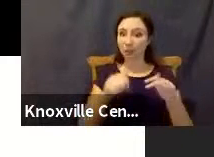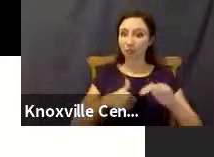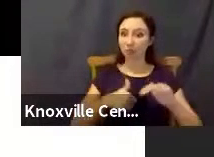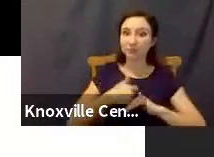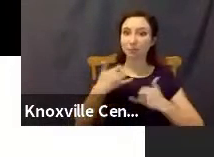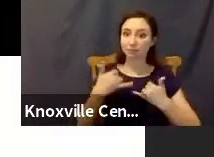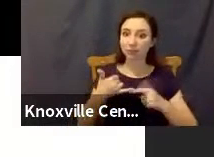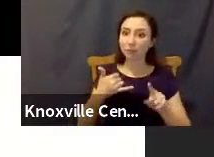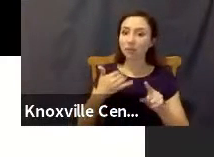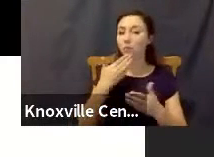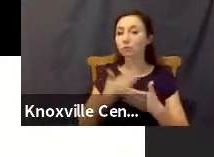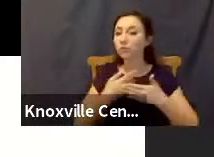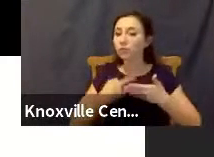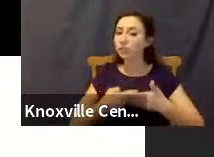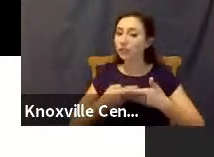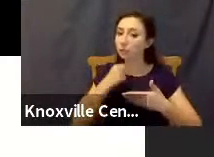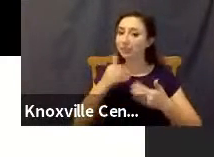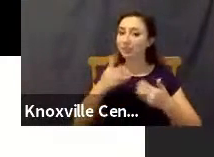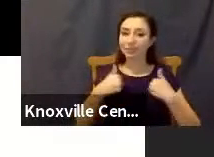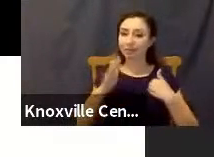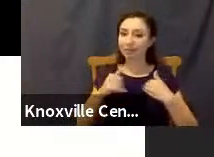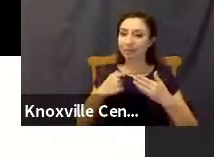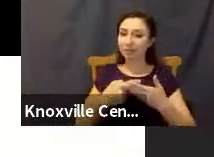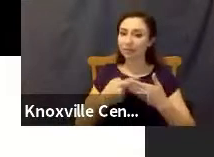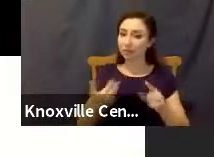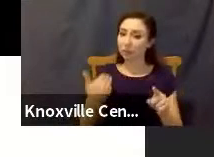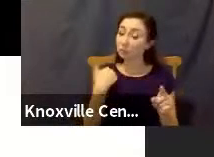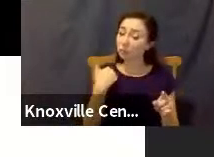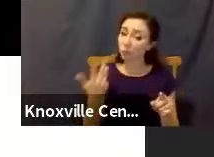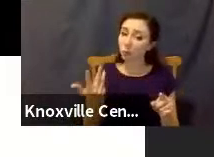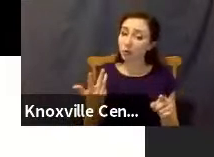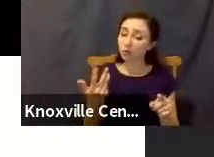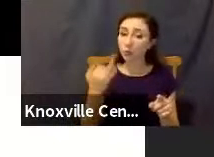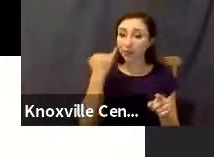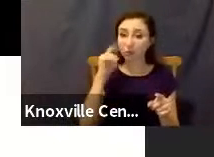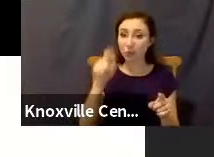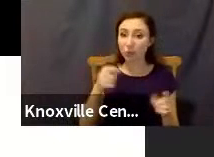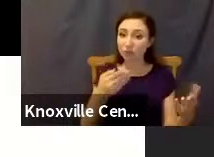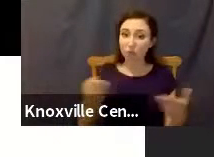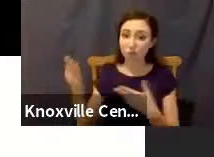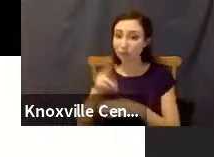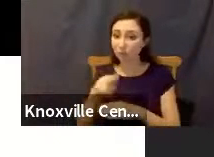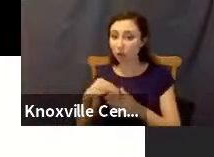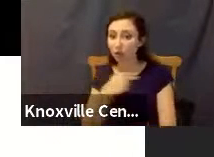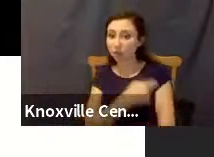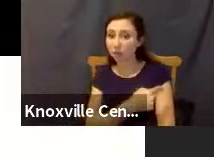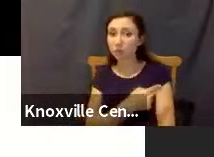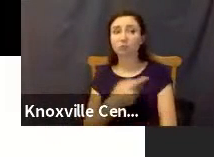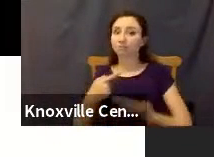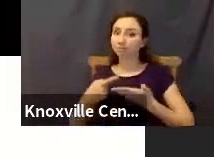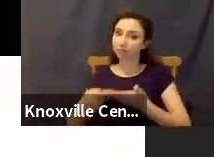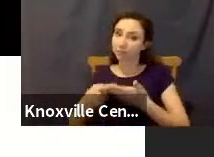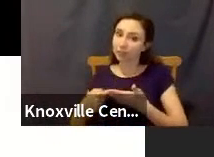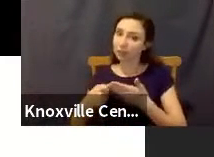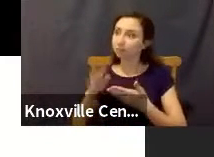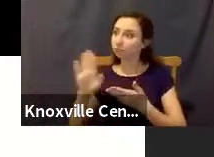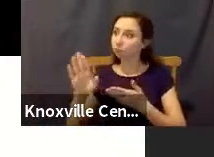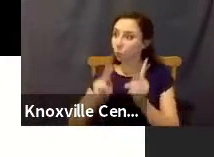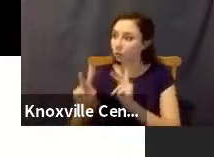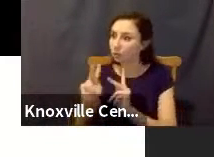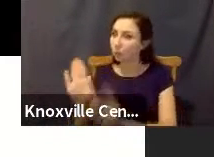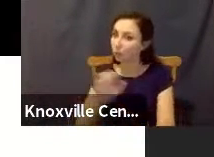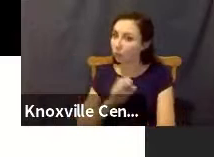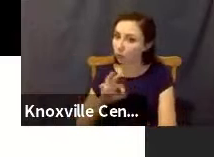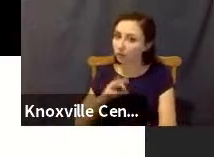right, we're having a good discussion. We haven't really had that. And if you need to take it back and run it by your folks